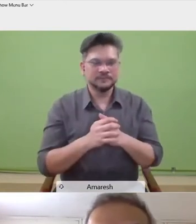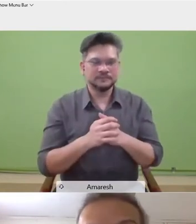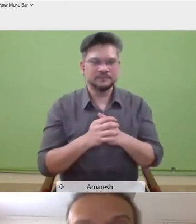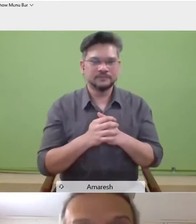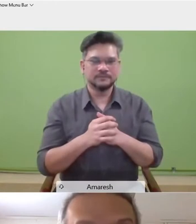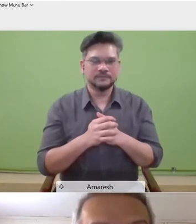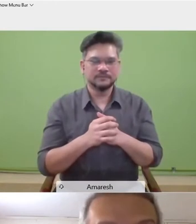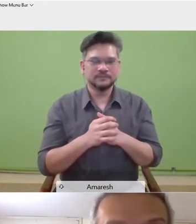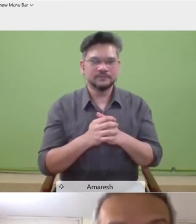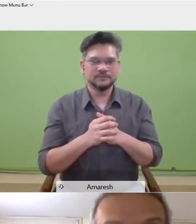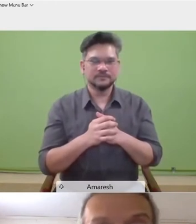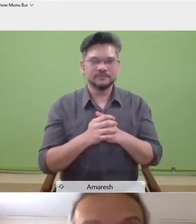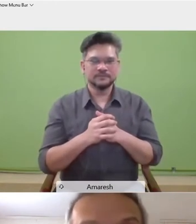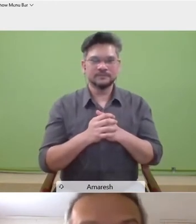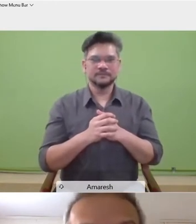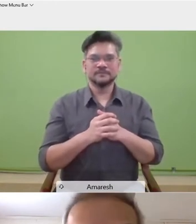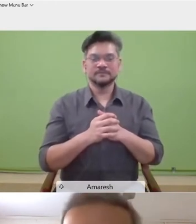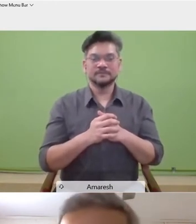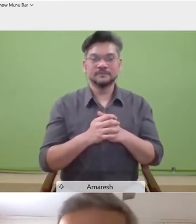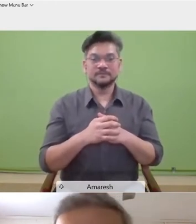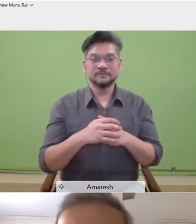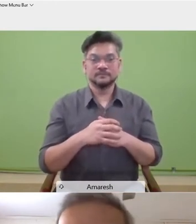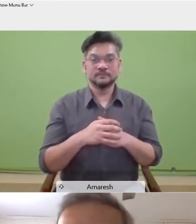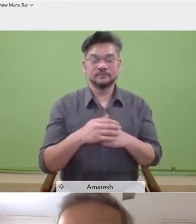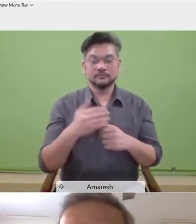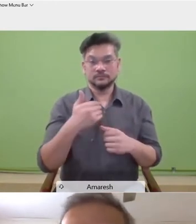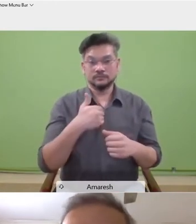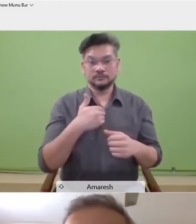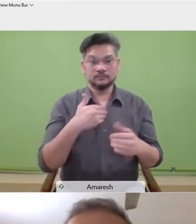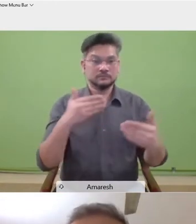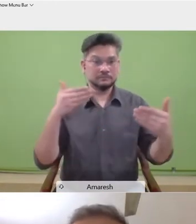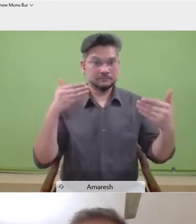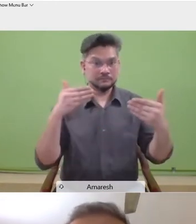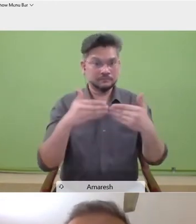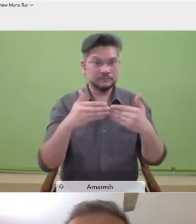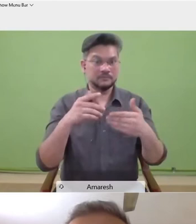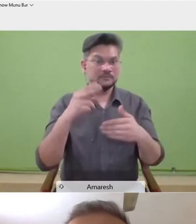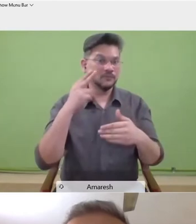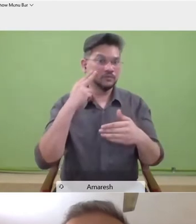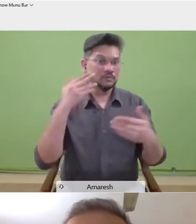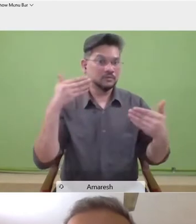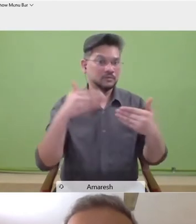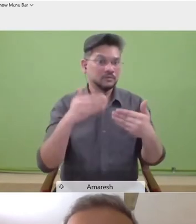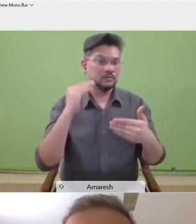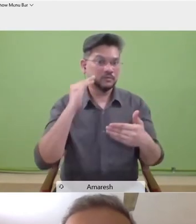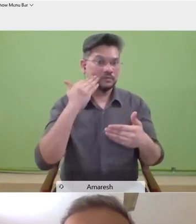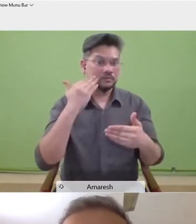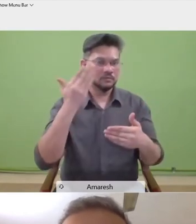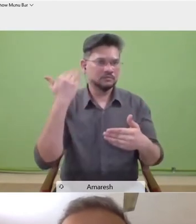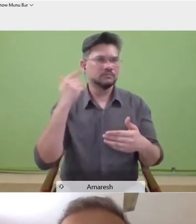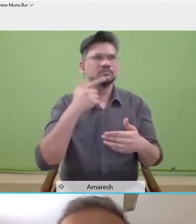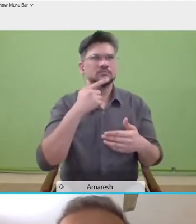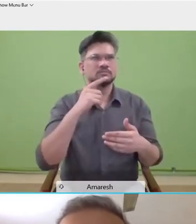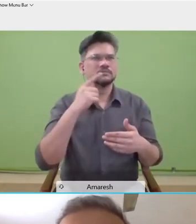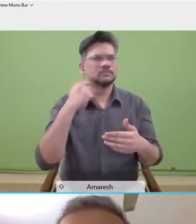uh i met uh professor tanmay i think it was uh 2012